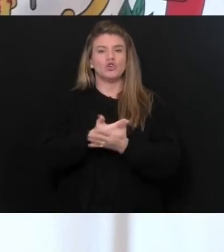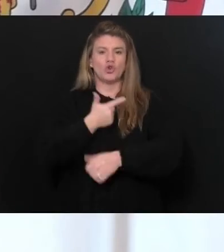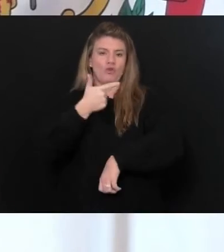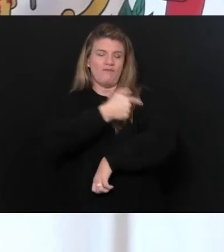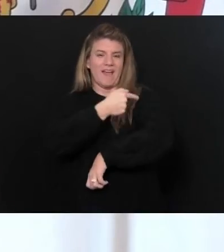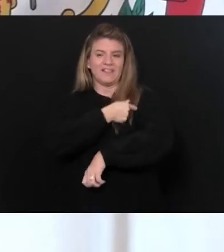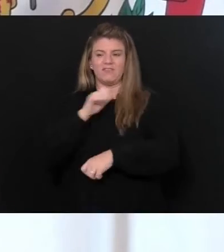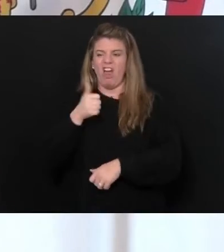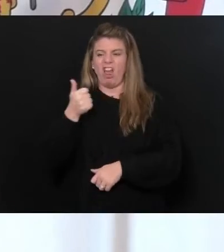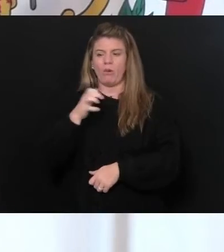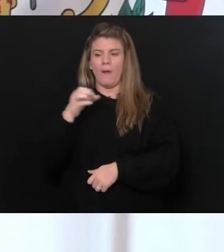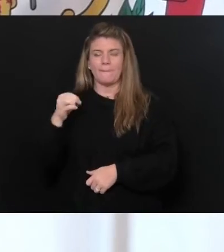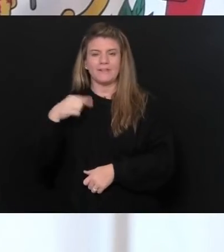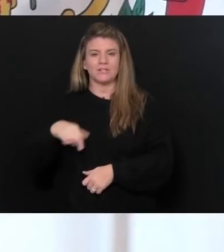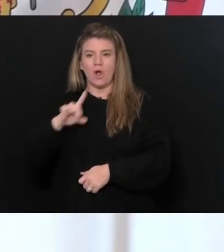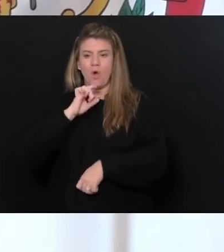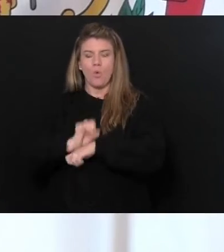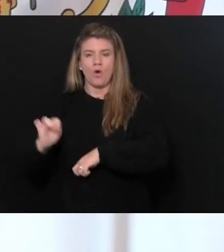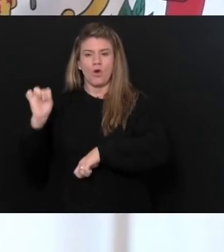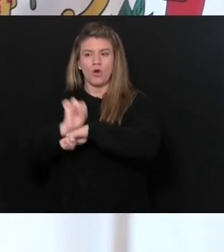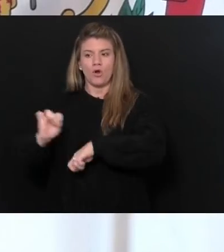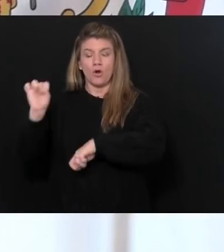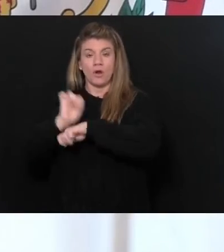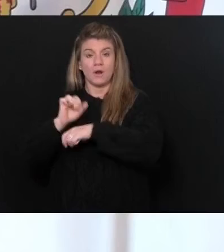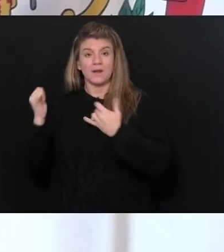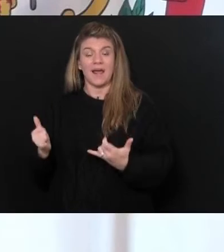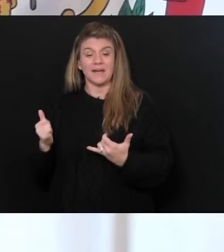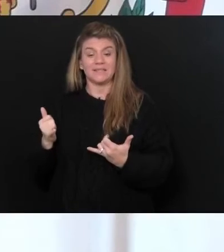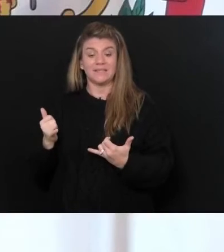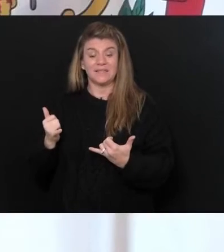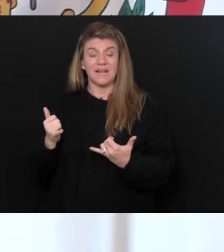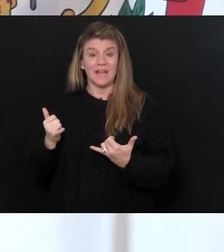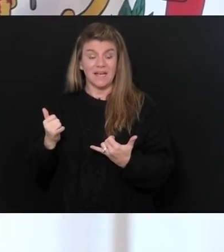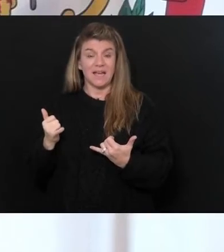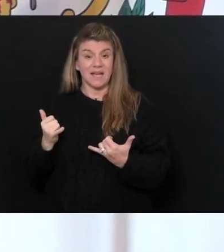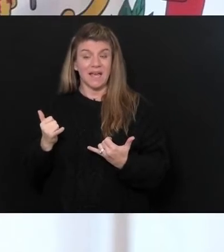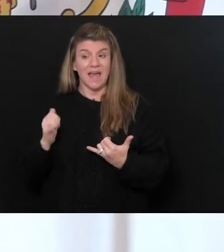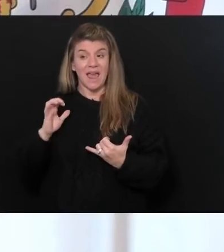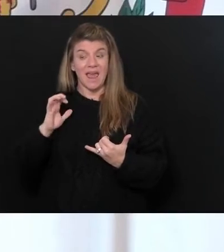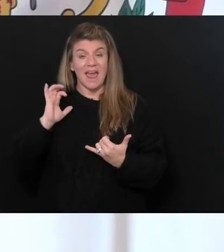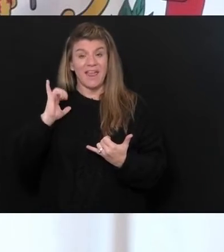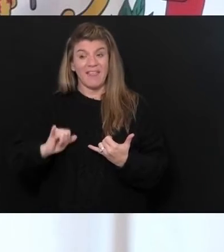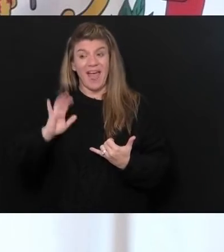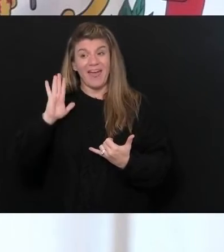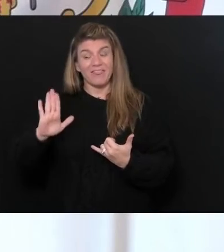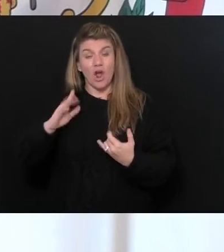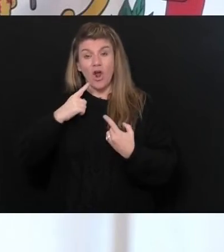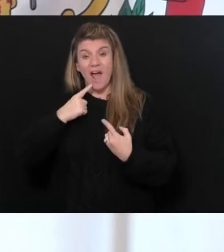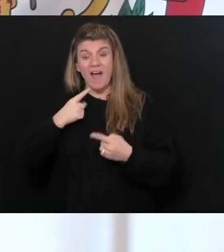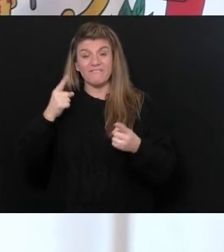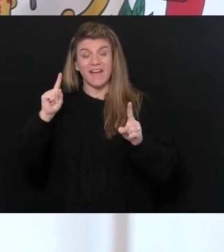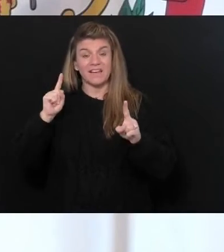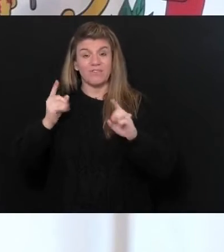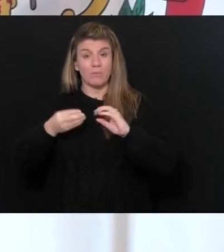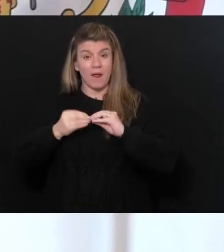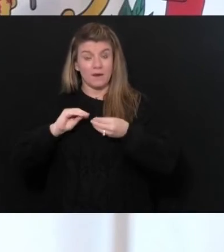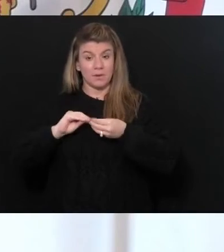different companies, it may very well be that effective rate may